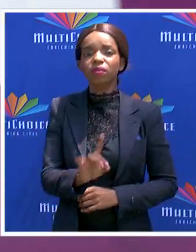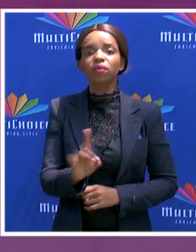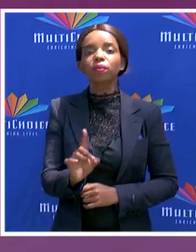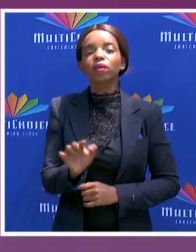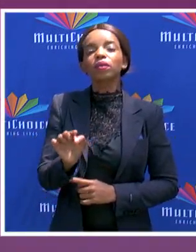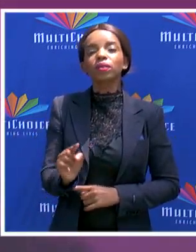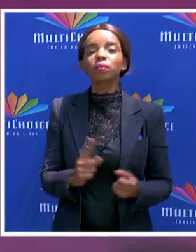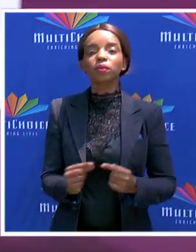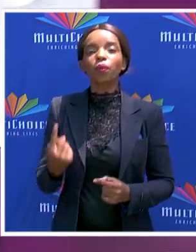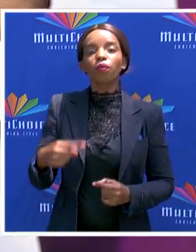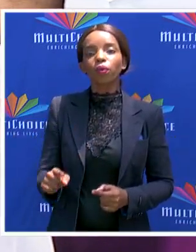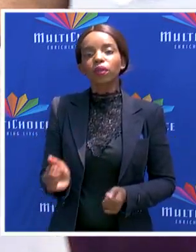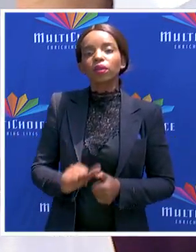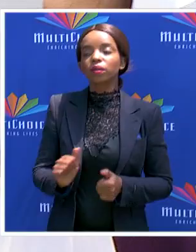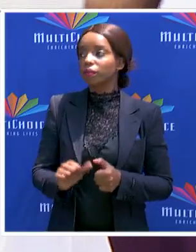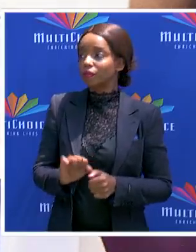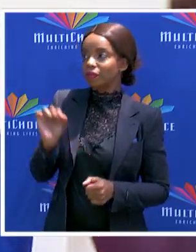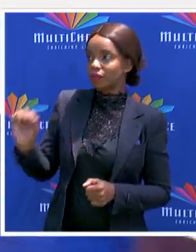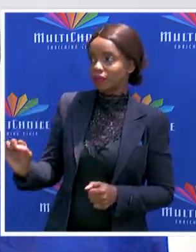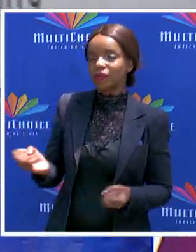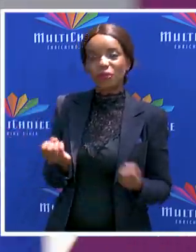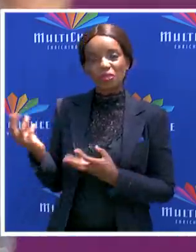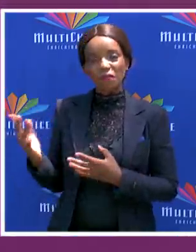the Koos Becker Auditorium.